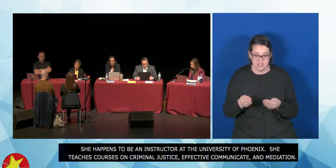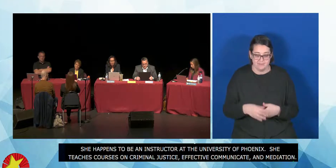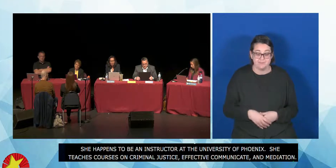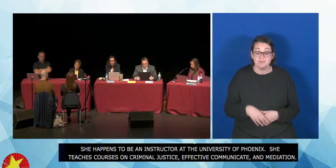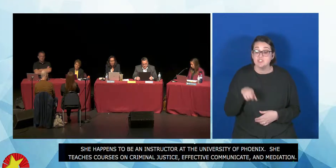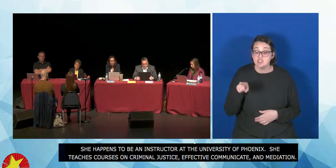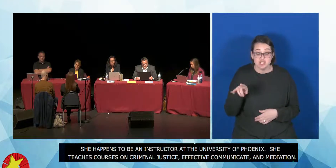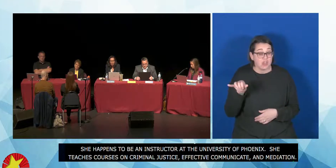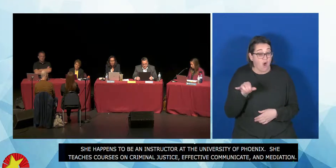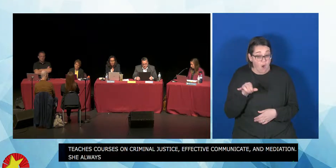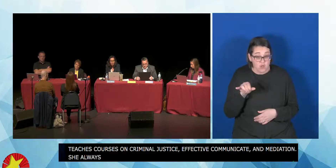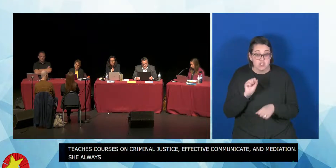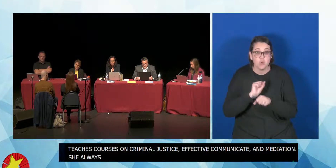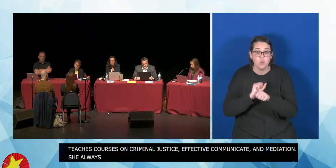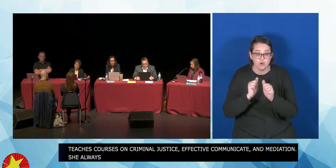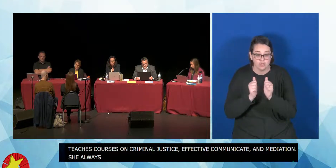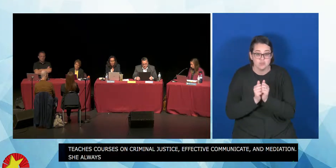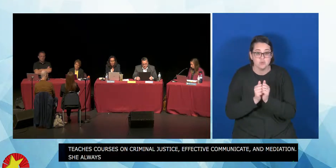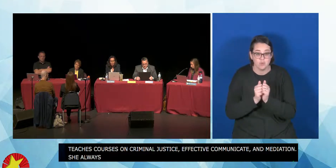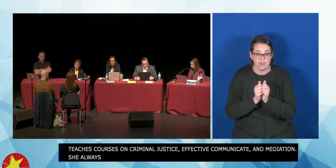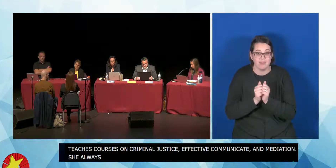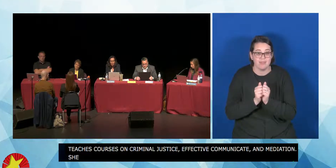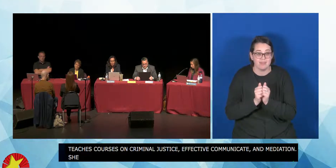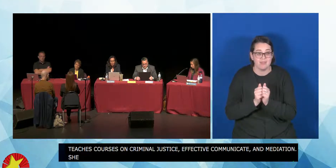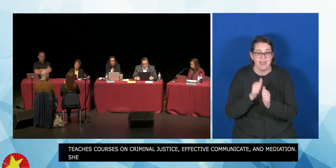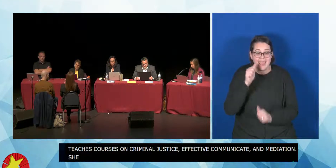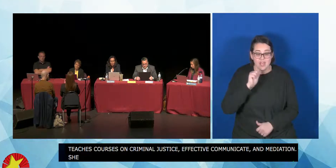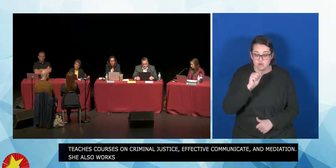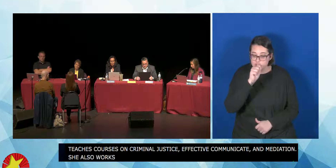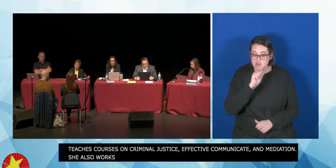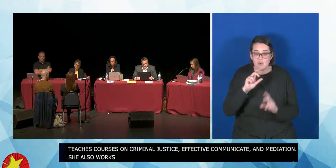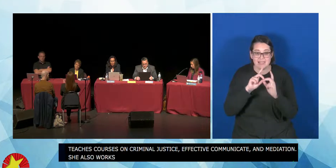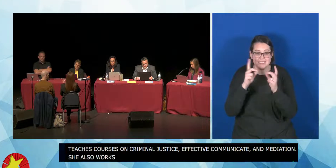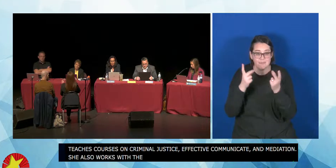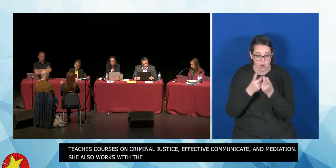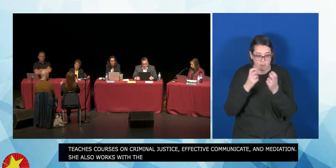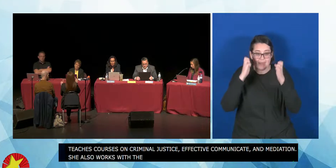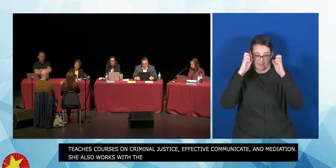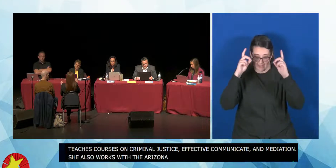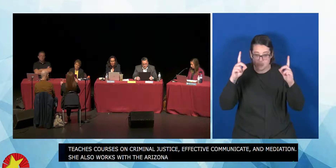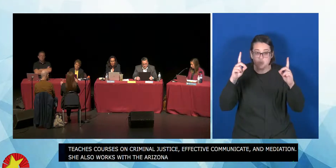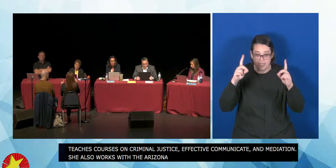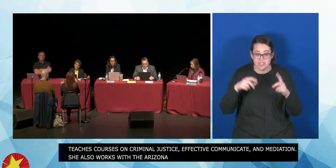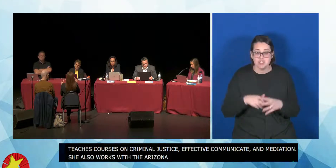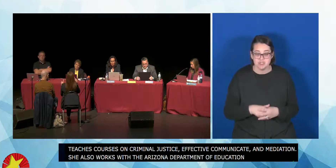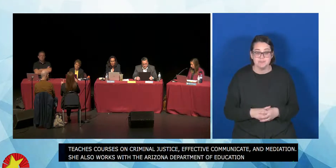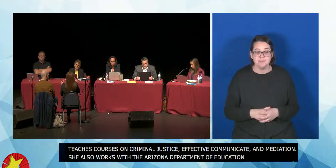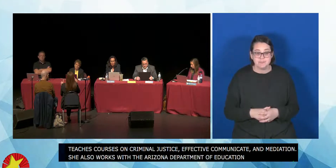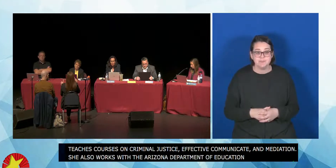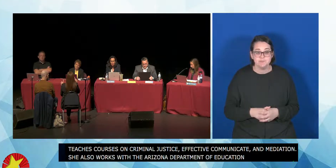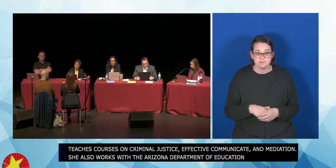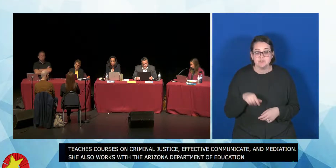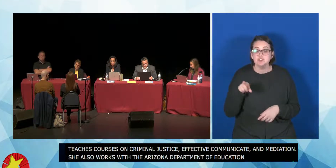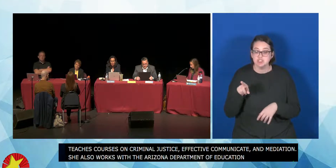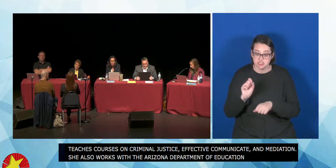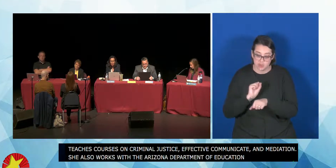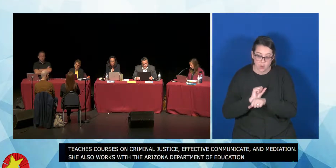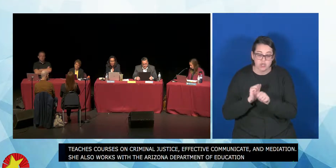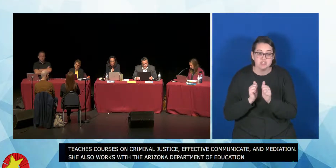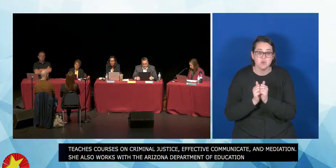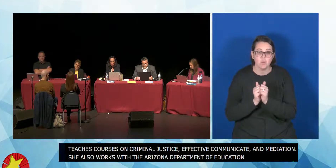with the Arizona Department of Education. She works